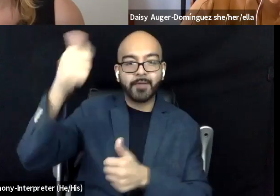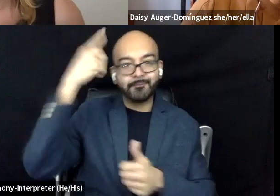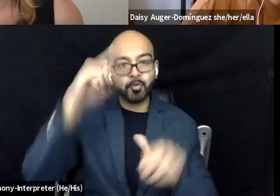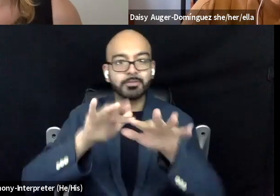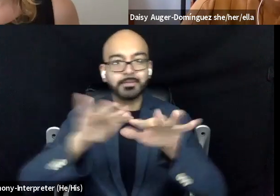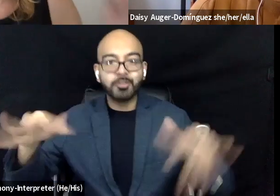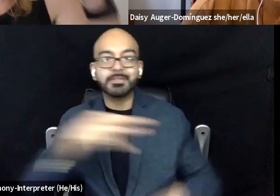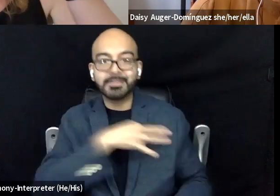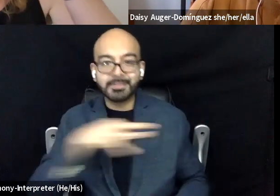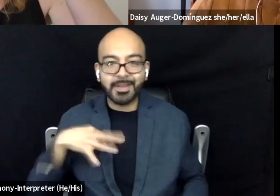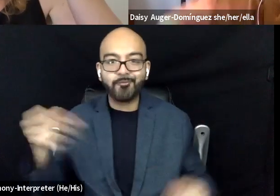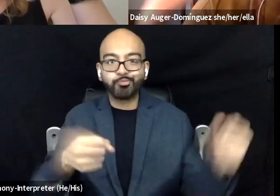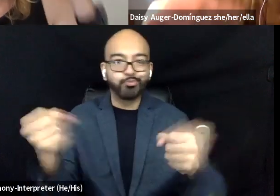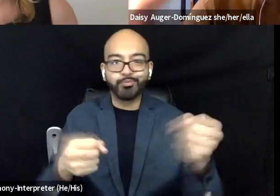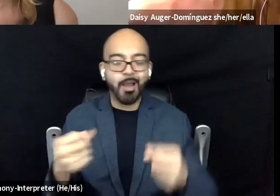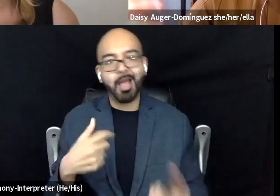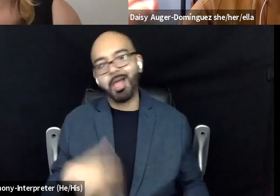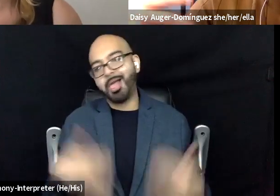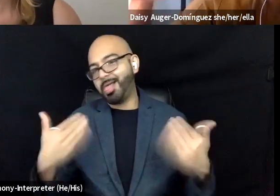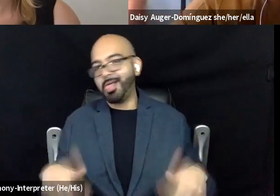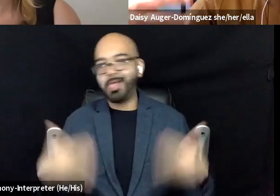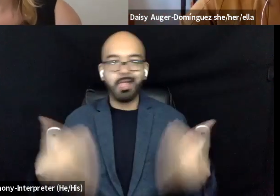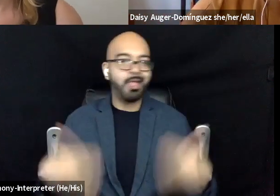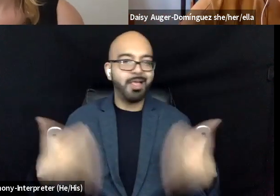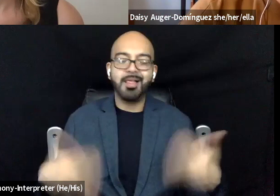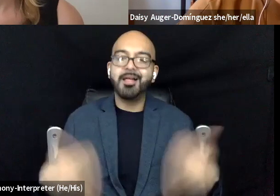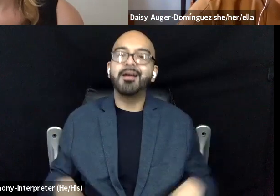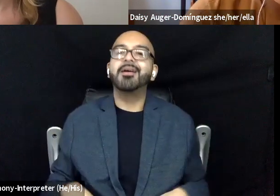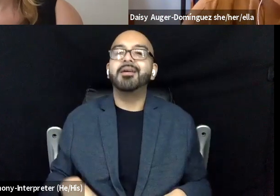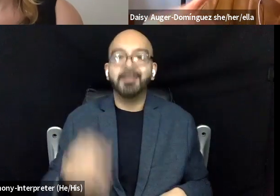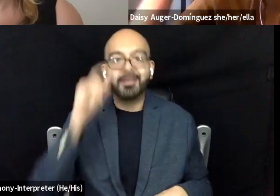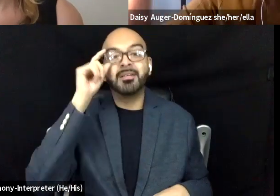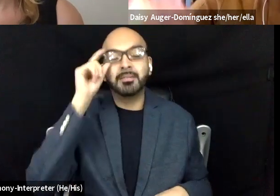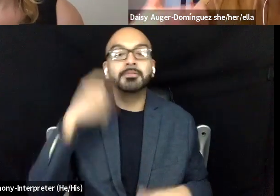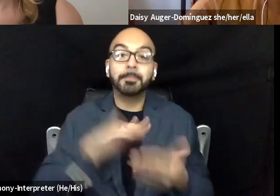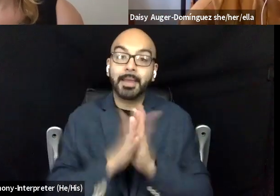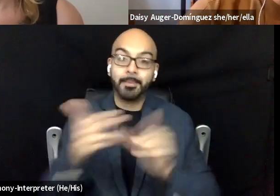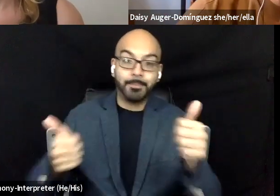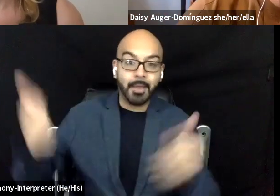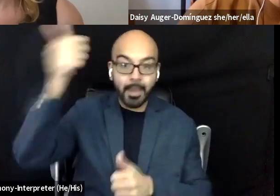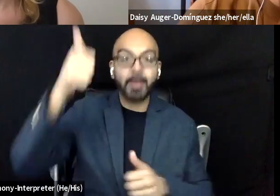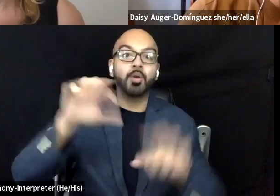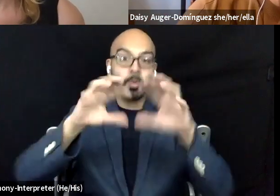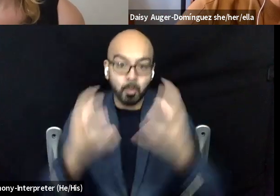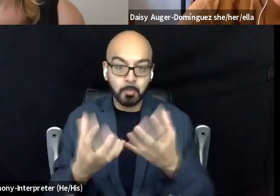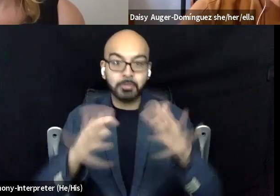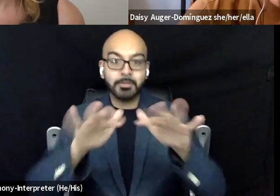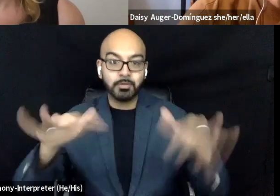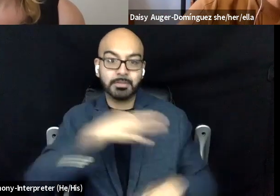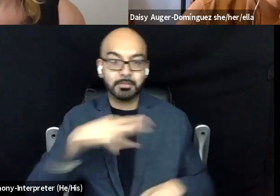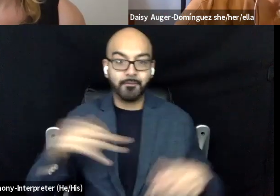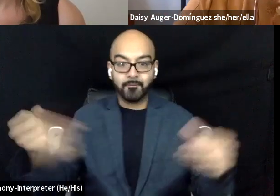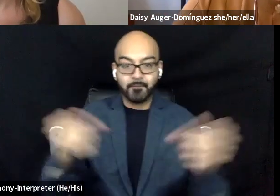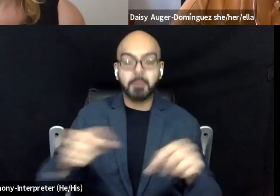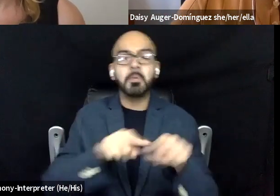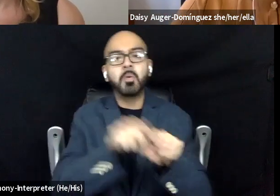was always, was also not just the head of global diversity staffing, but eventually went on to do more consulting work for the Alphabet